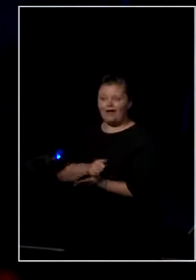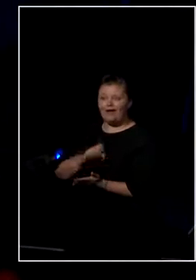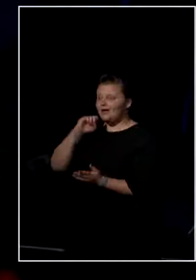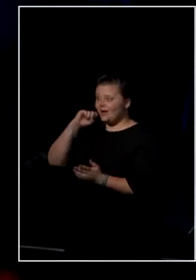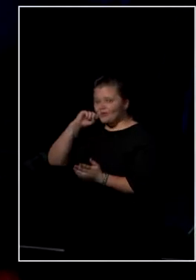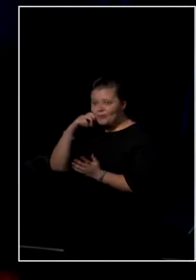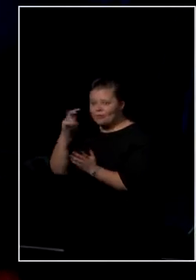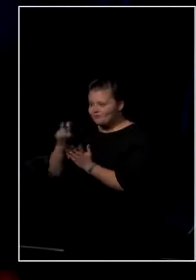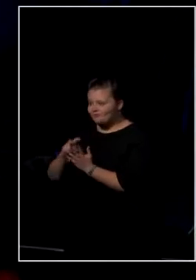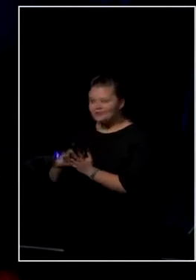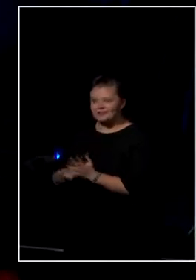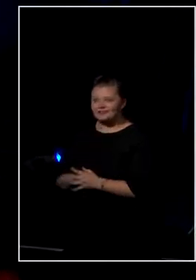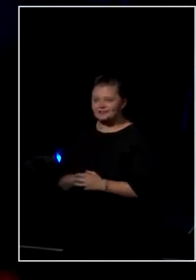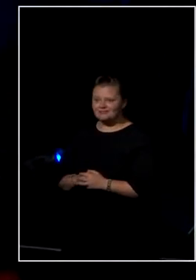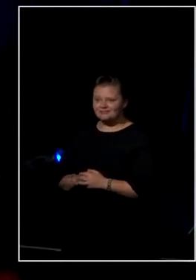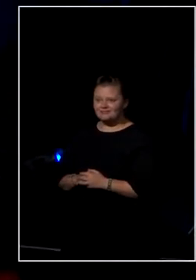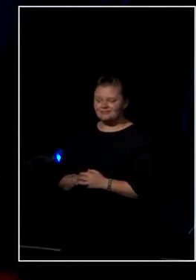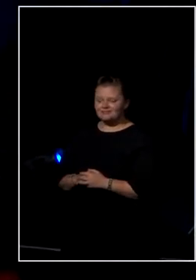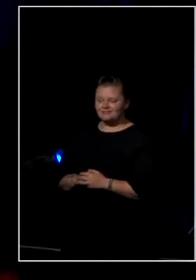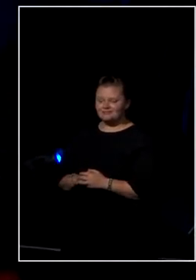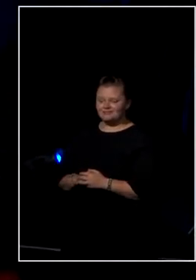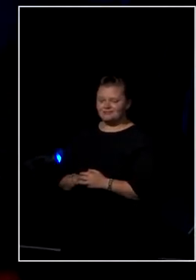it. And